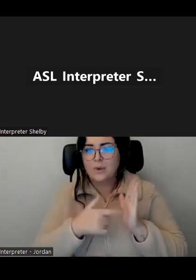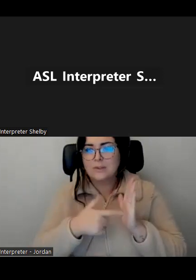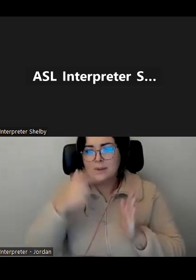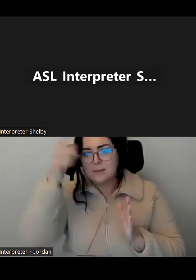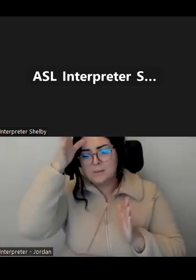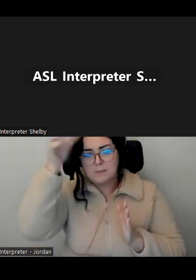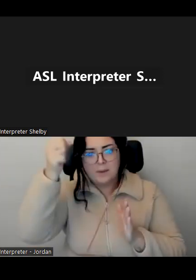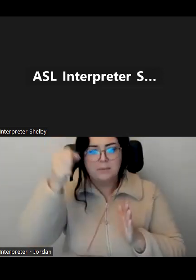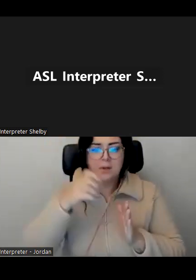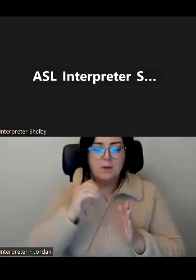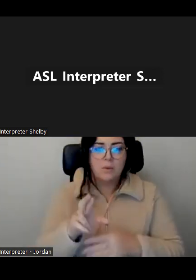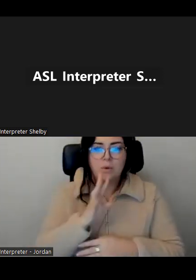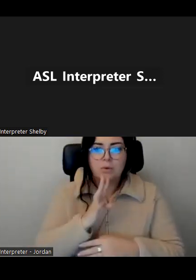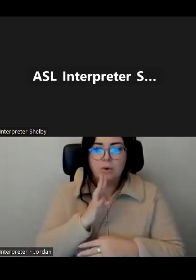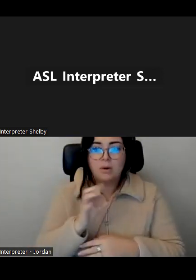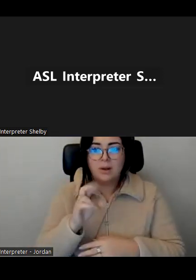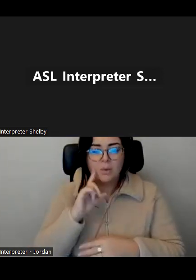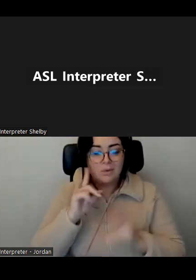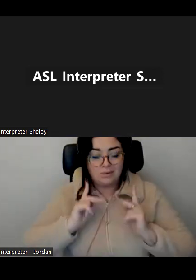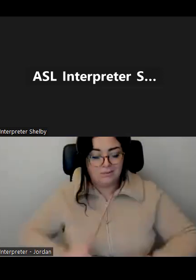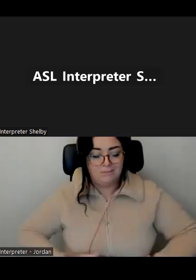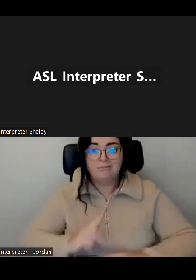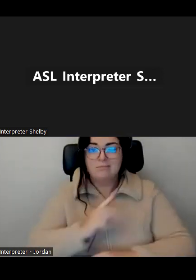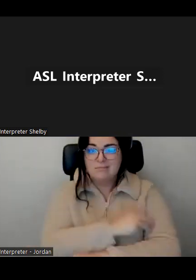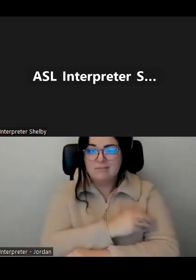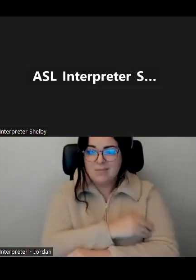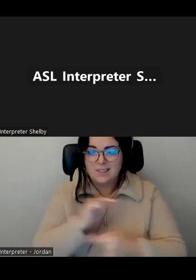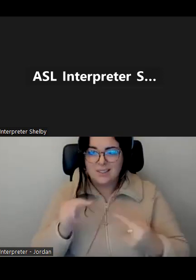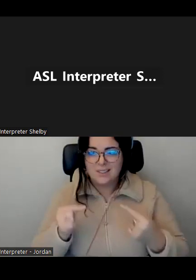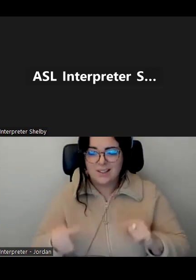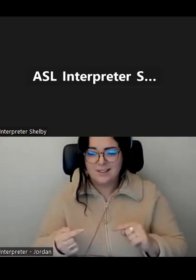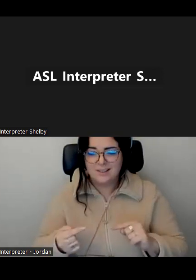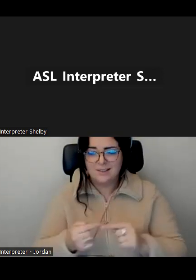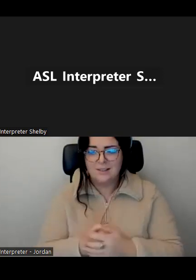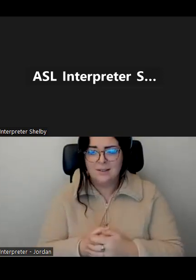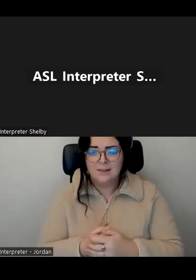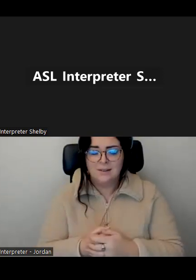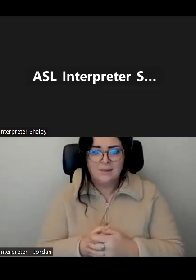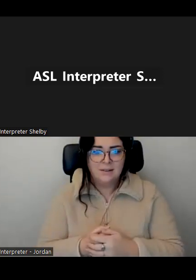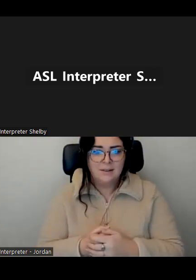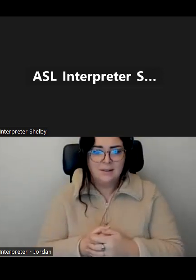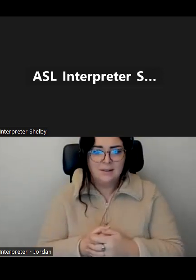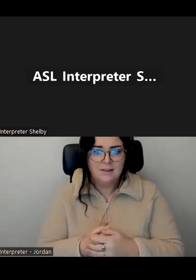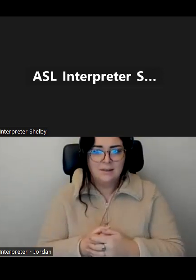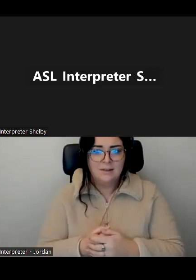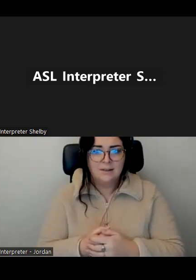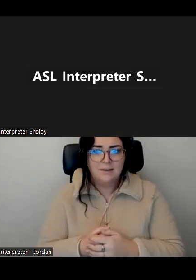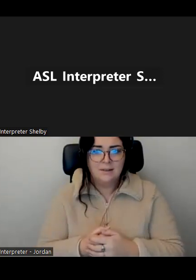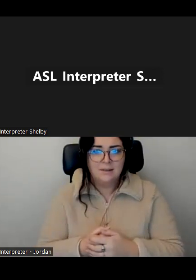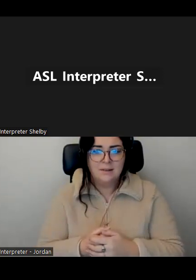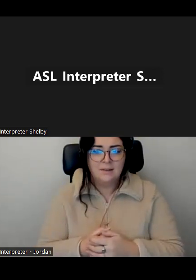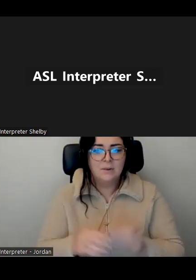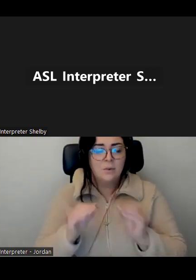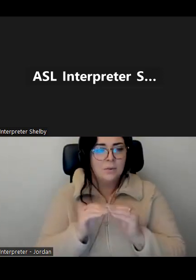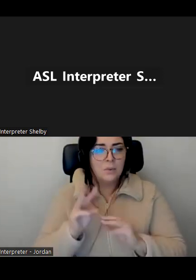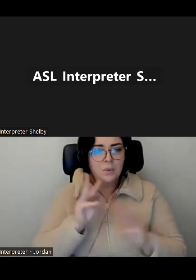thinking, or even physical aches and pains, or, lower moods, or more worries